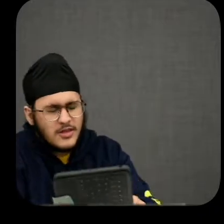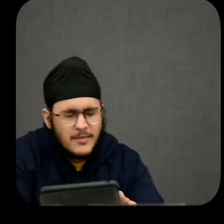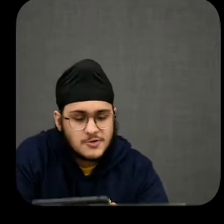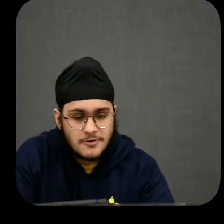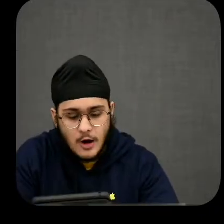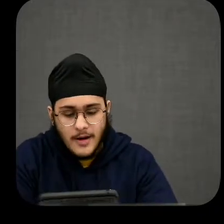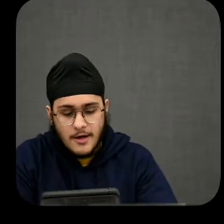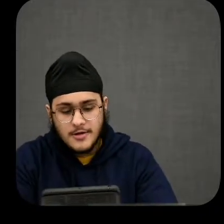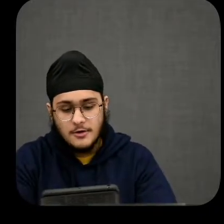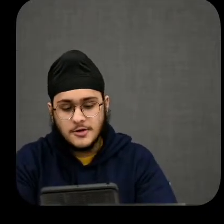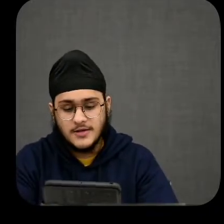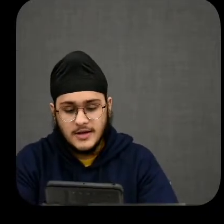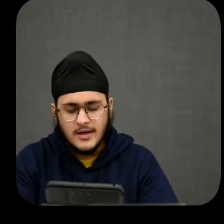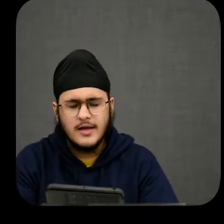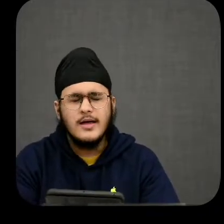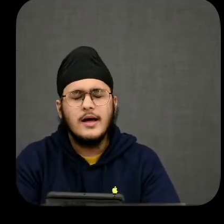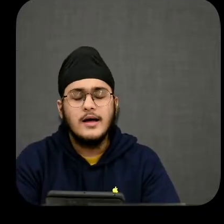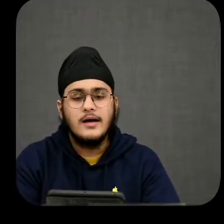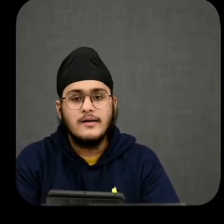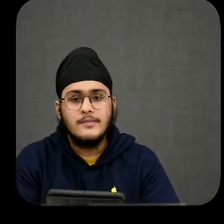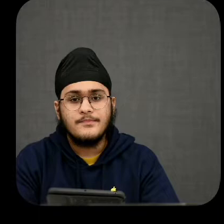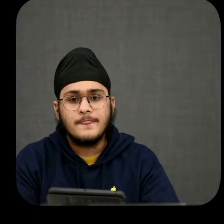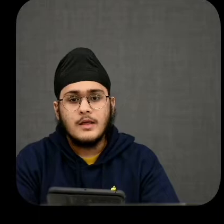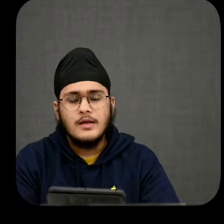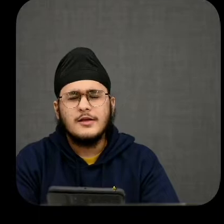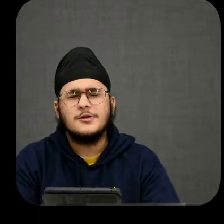So this image was now passed down to the